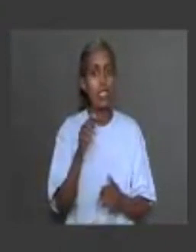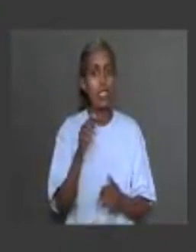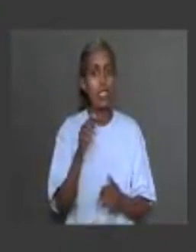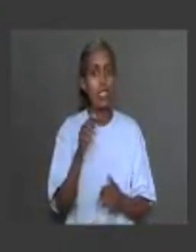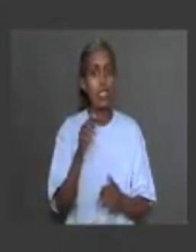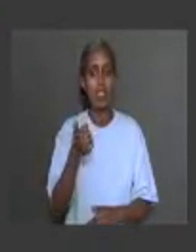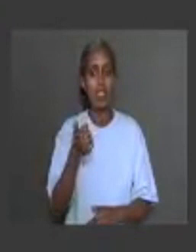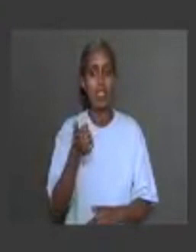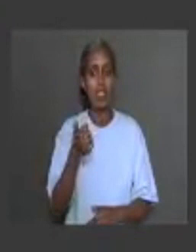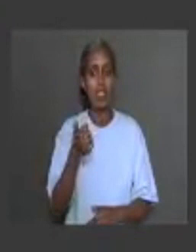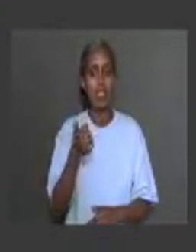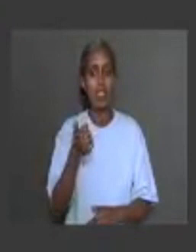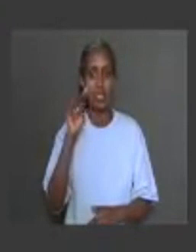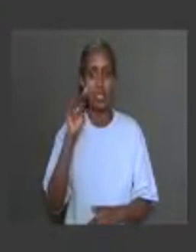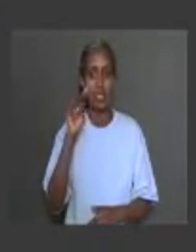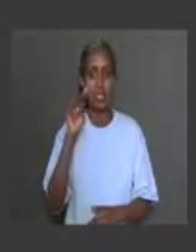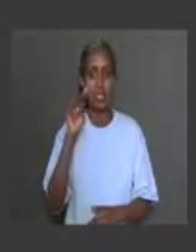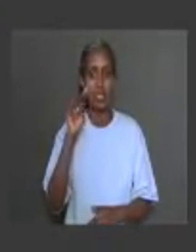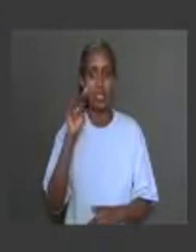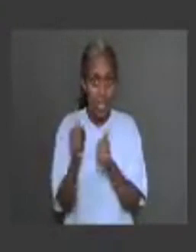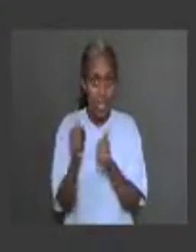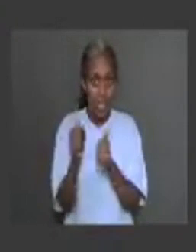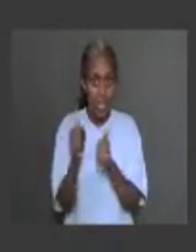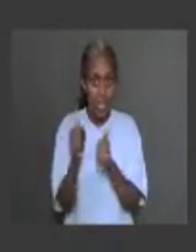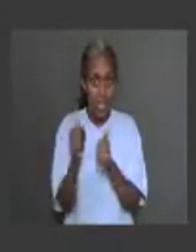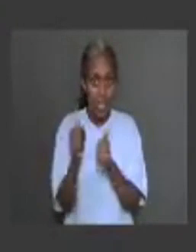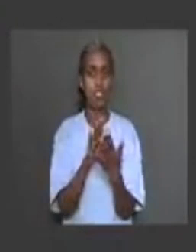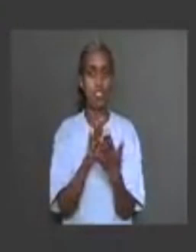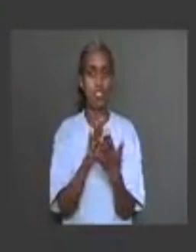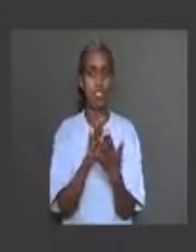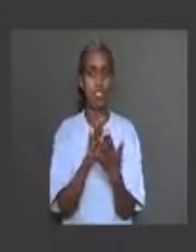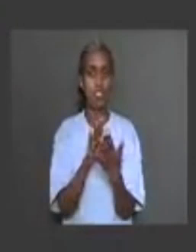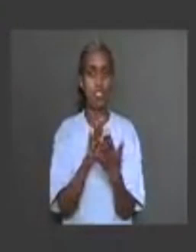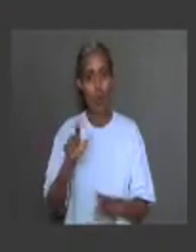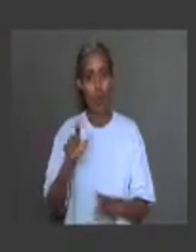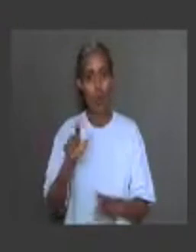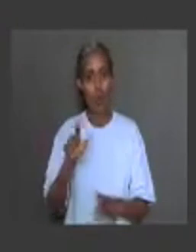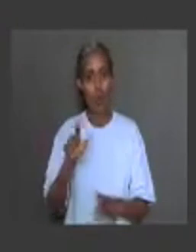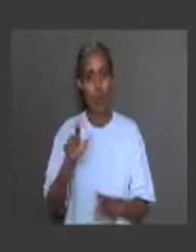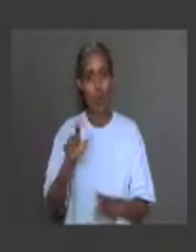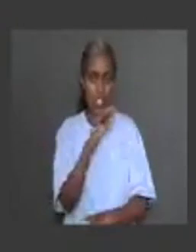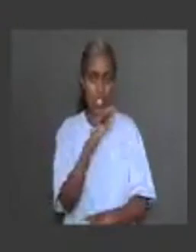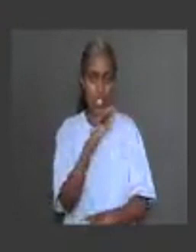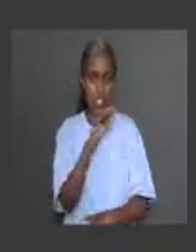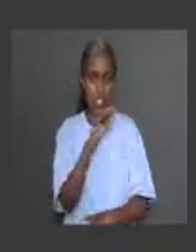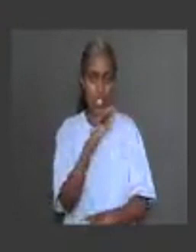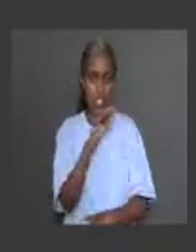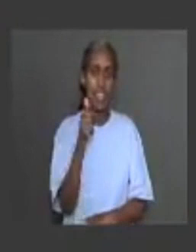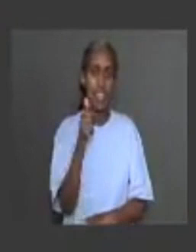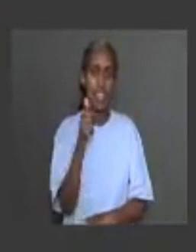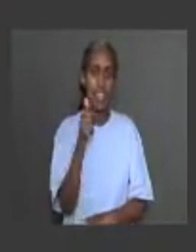coefficient of the polynomial function, and